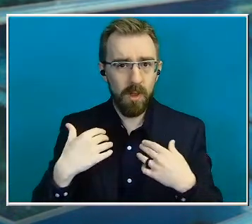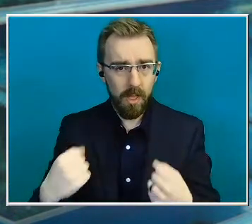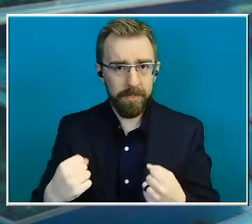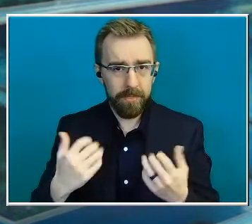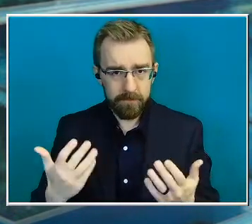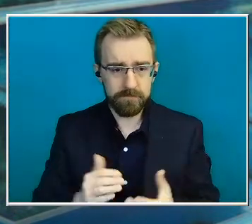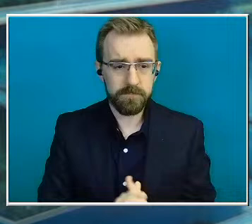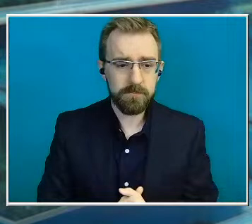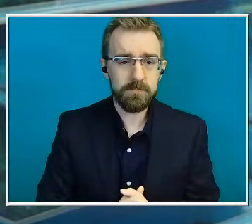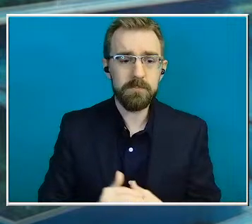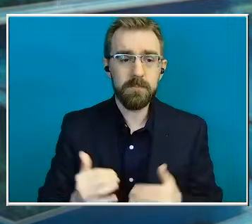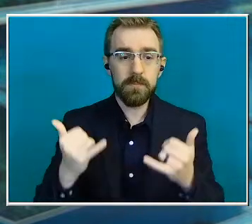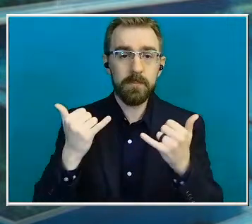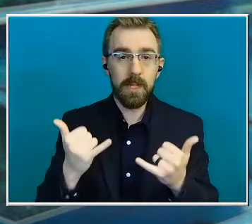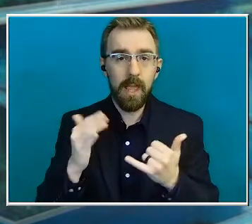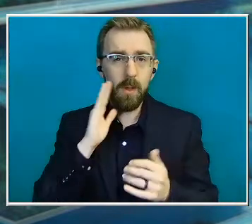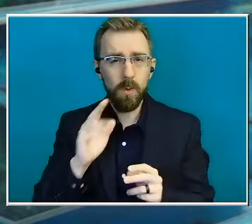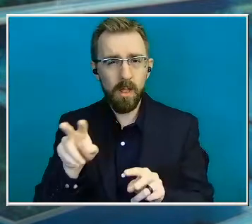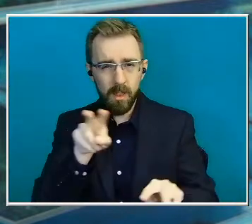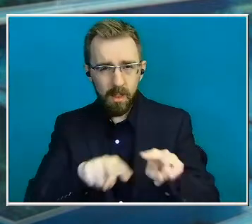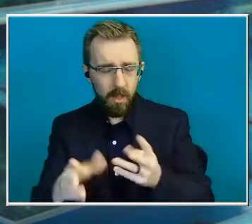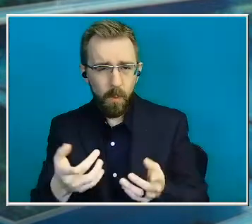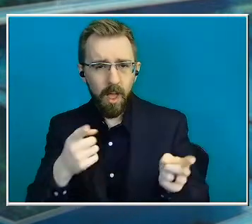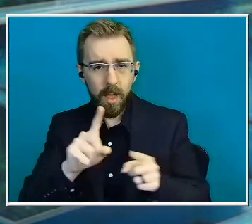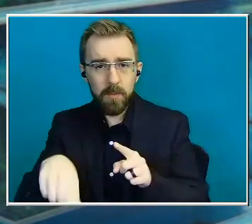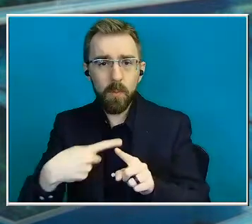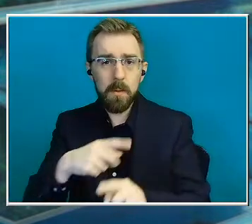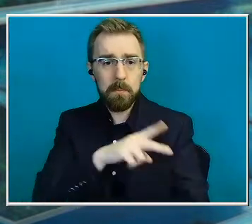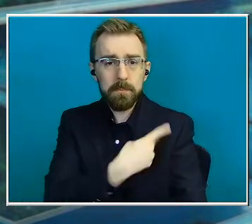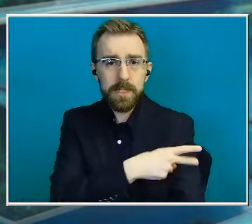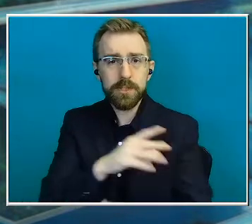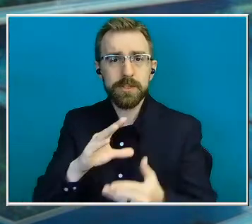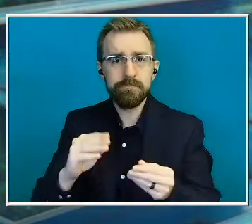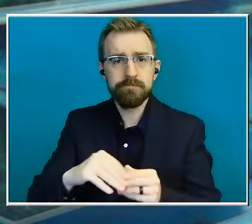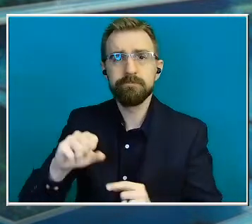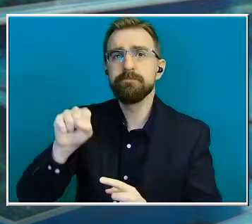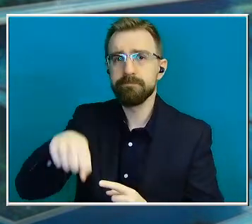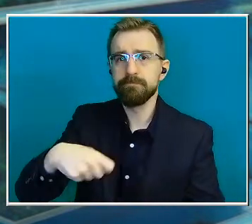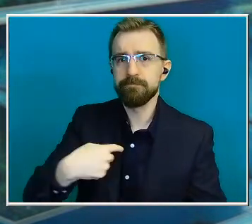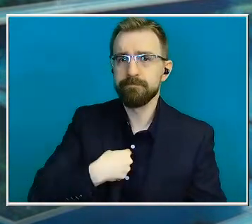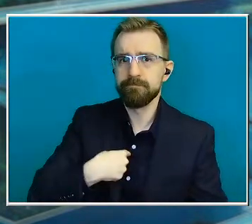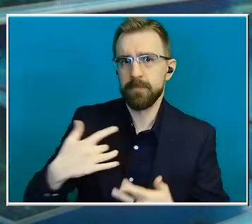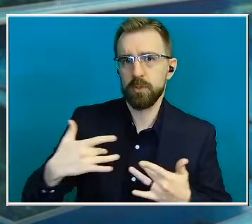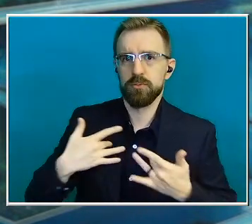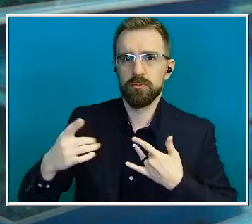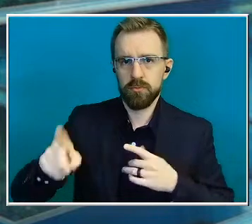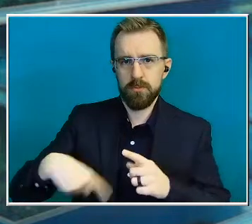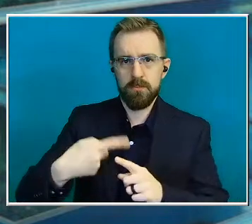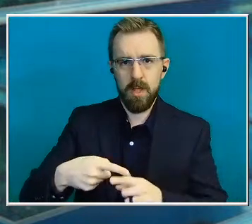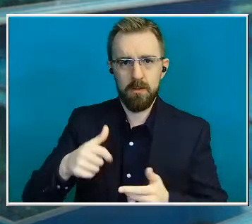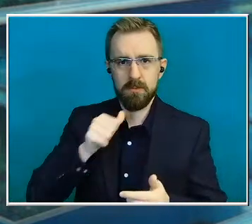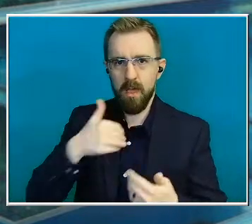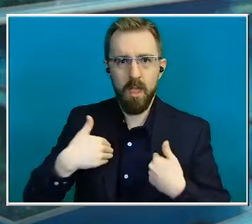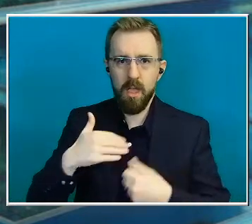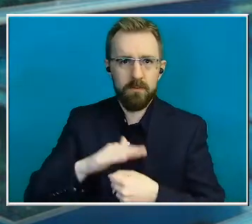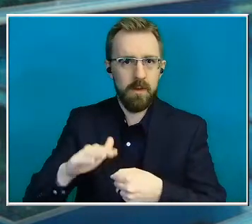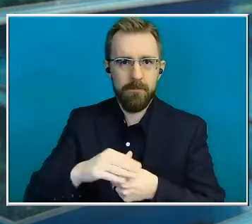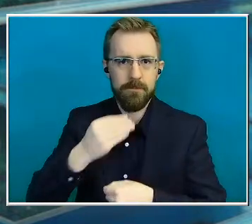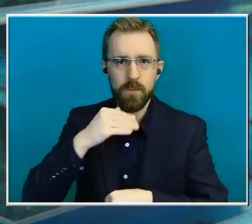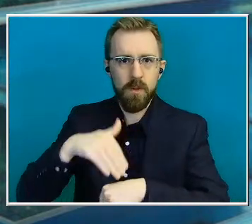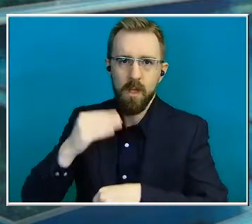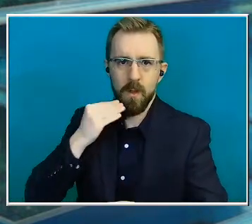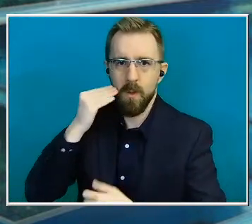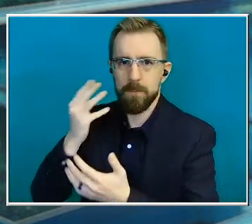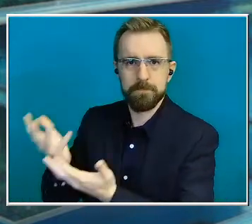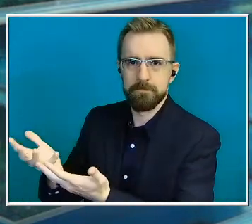we're exploring what happens when a patient says, yes, they are concerned about having enough food at home. We're going